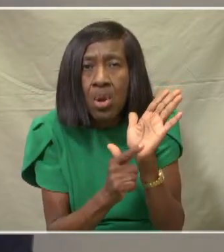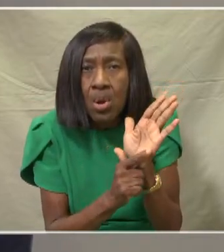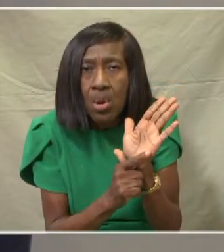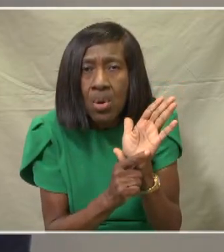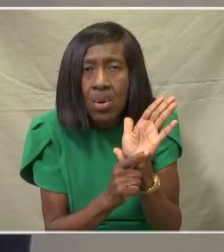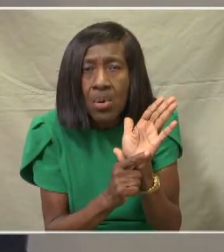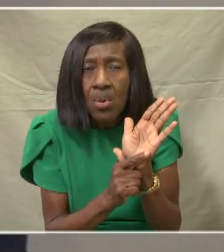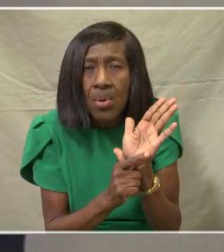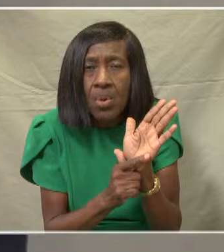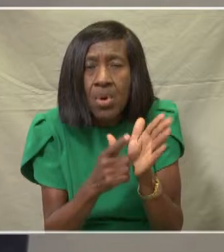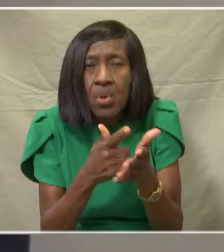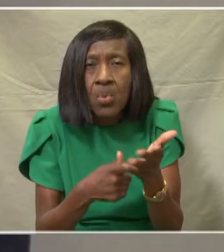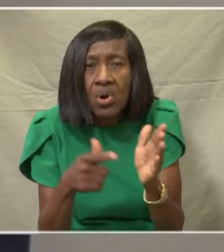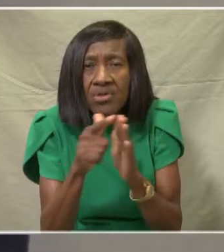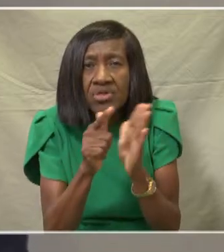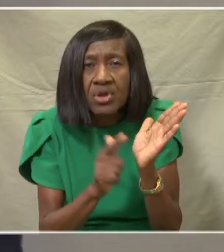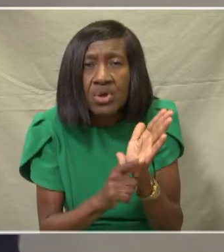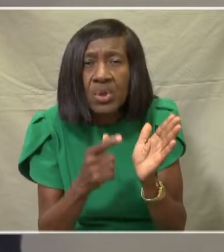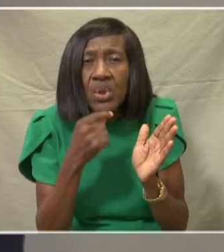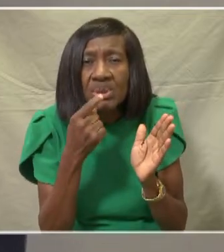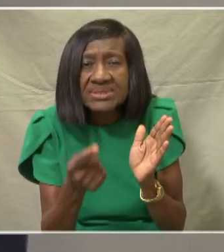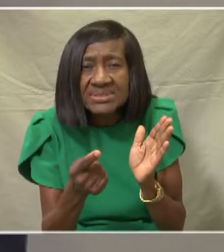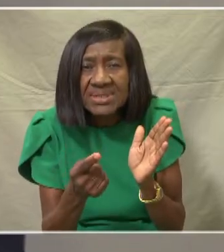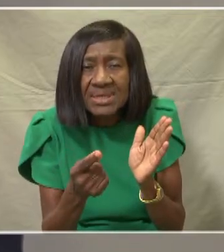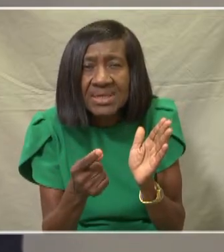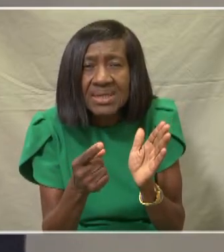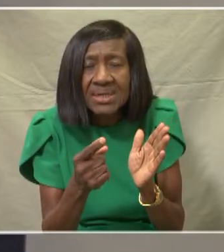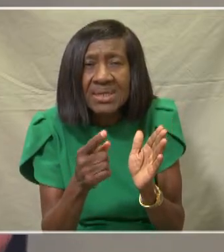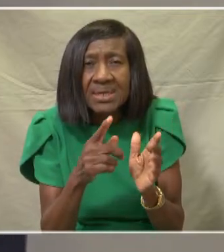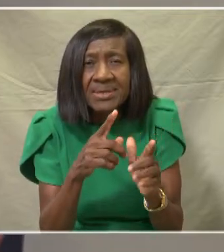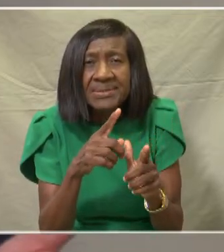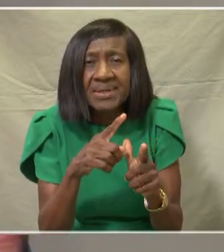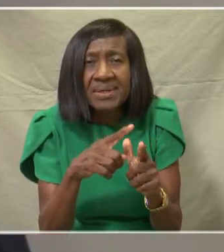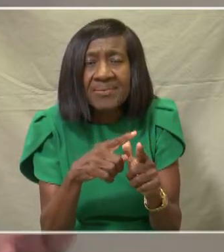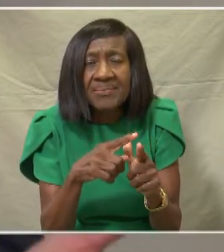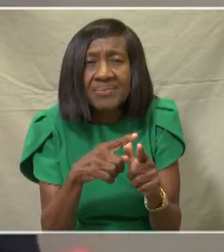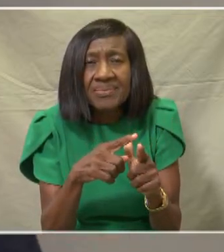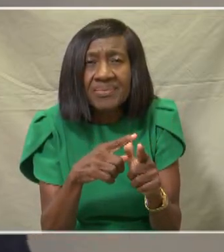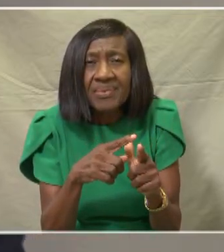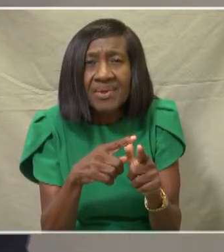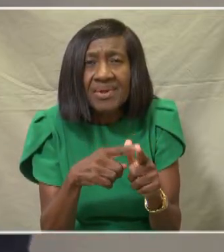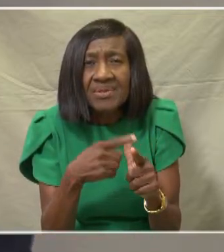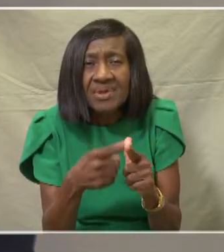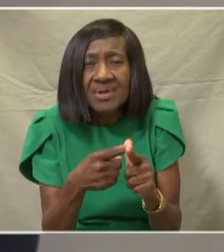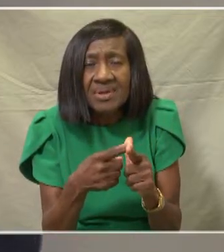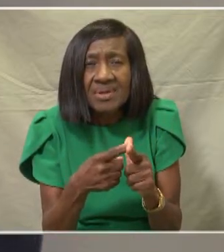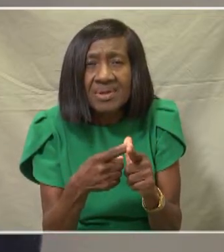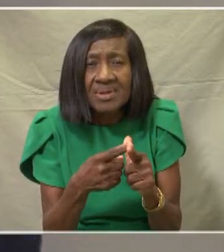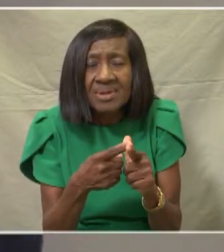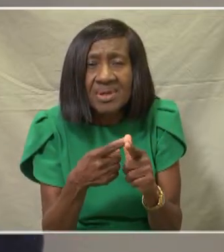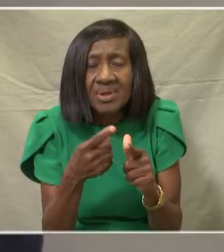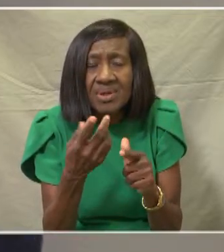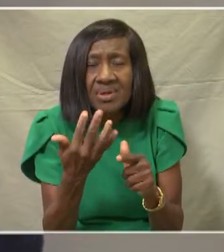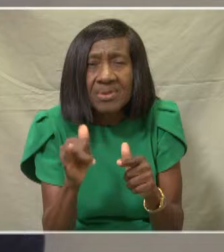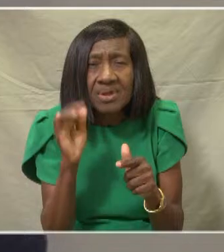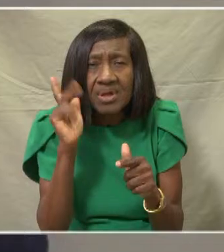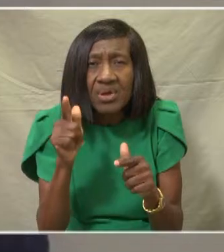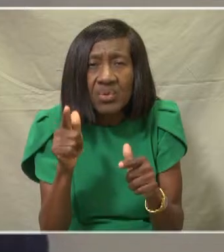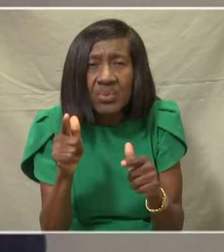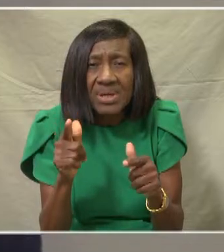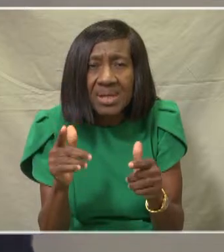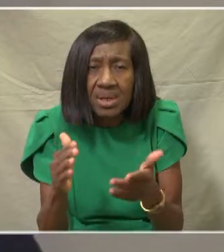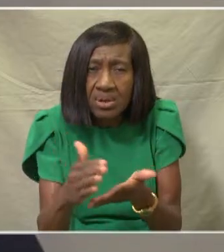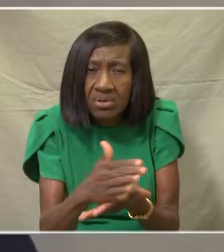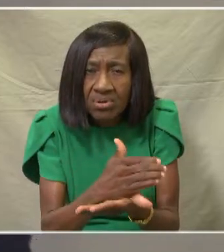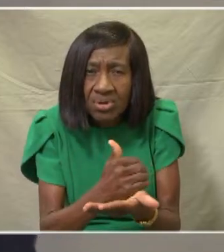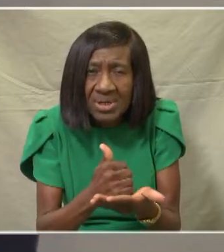at the moment, and what that may mean. And we would look around that area and obviously gain views on